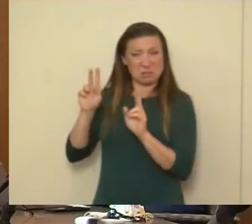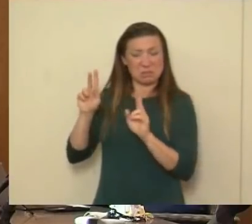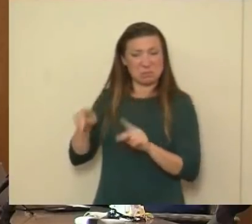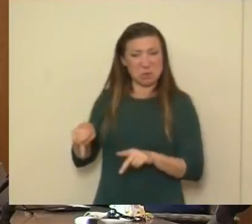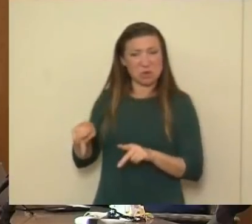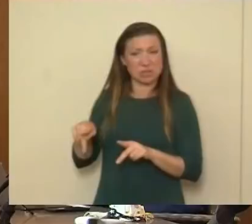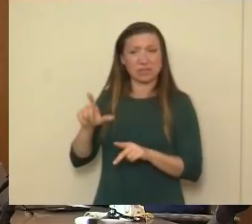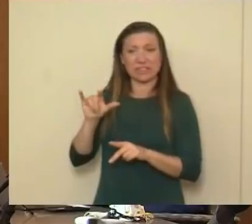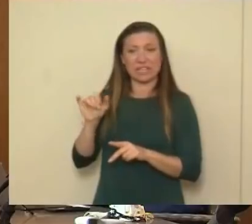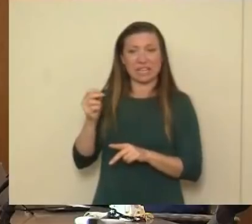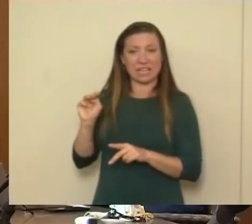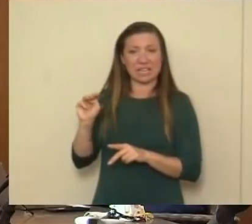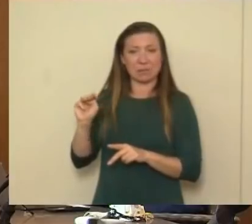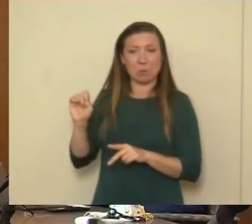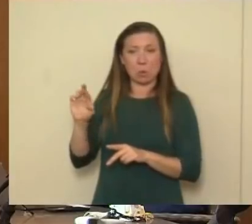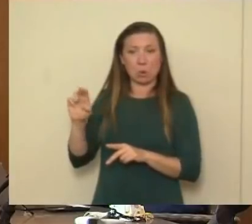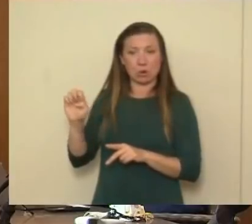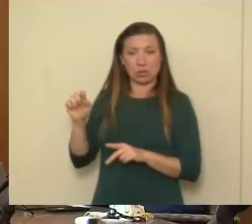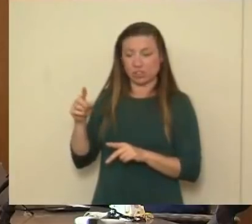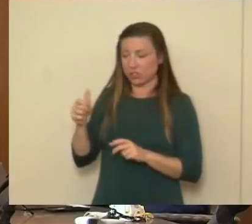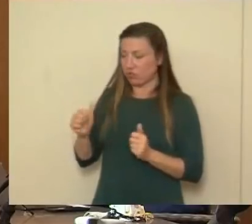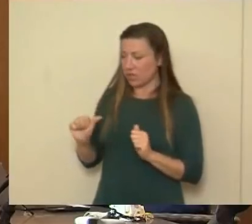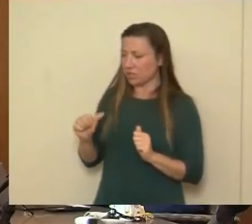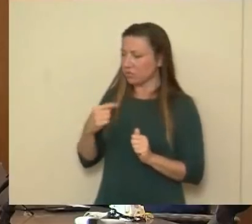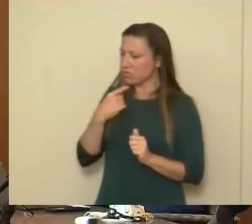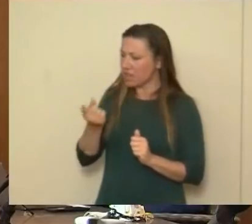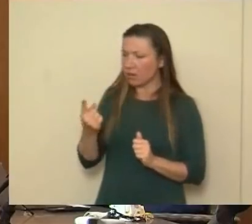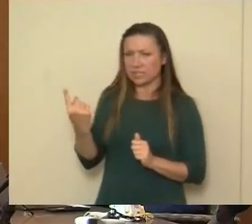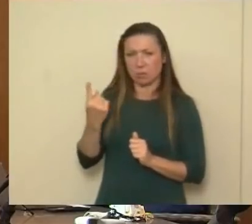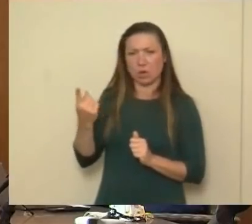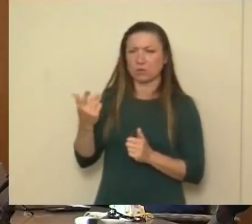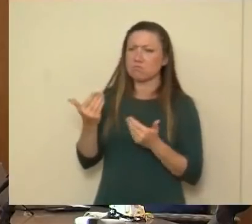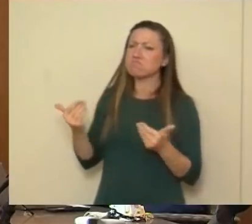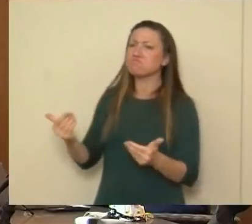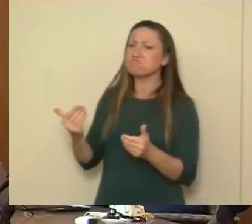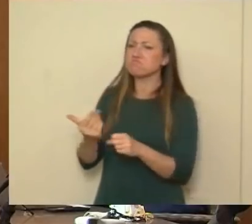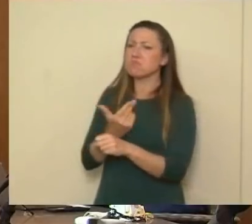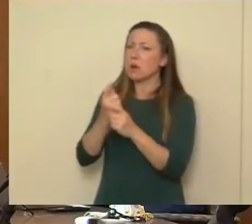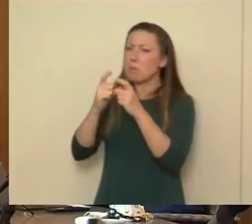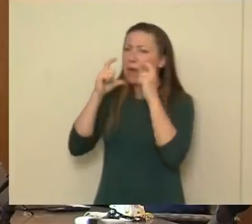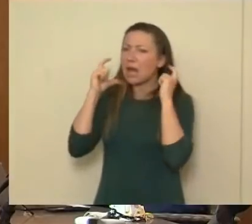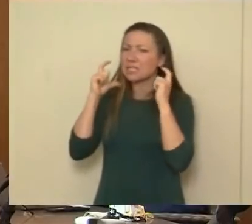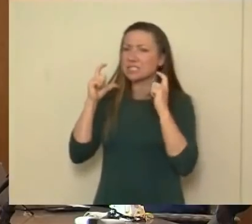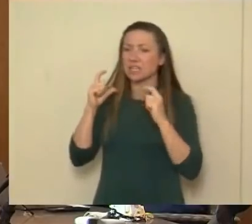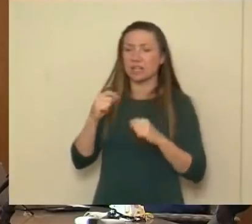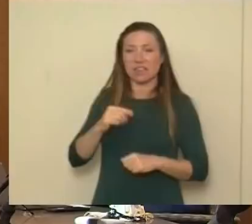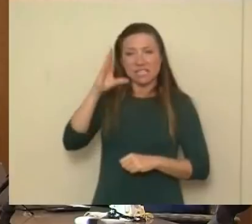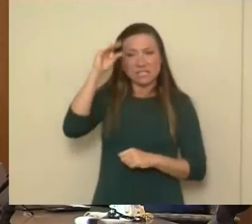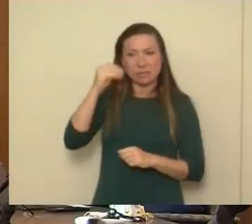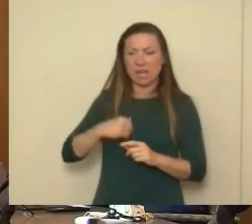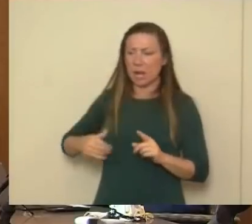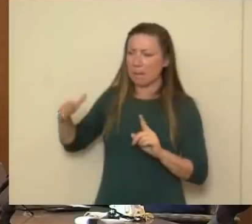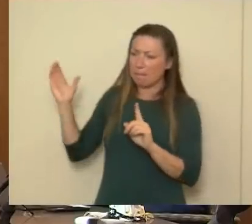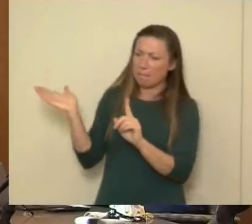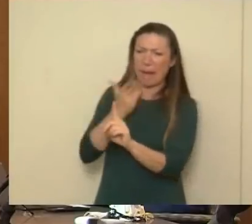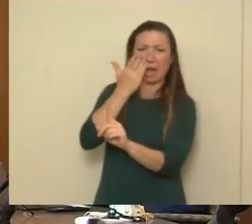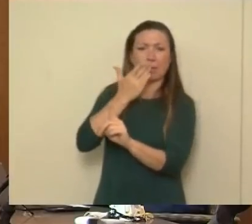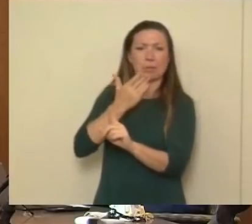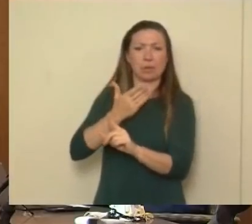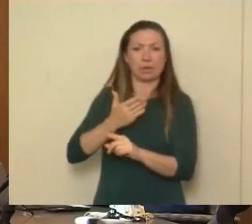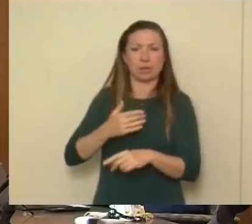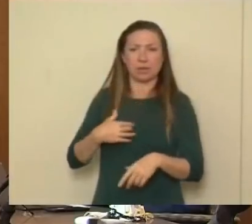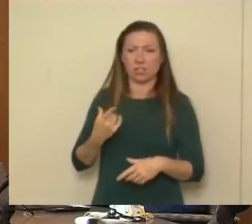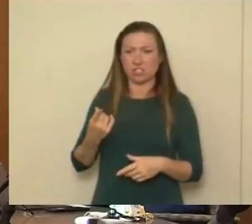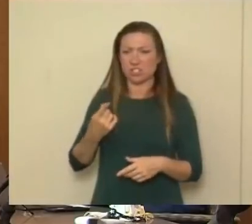got smacked in the face by the guy. When she asked the Walgreens people, they did nothing and said, corporate told us not to bother with